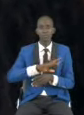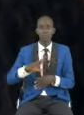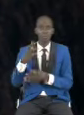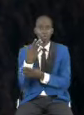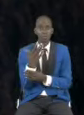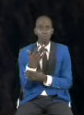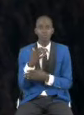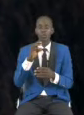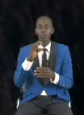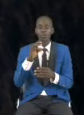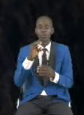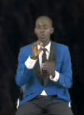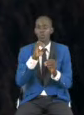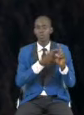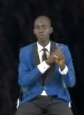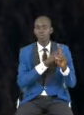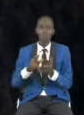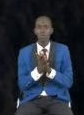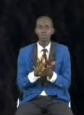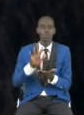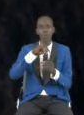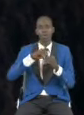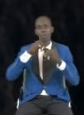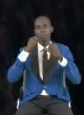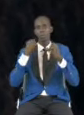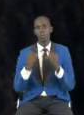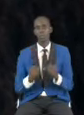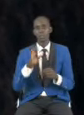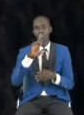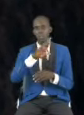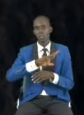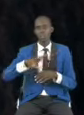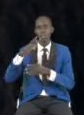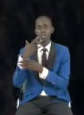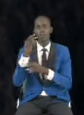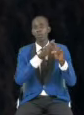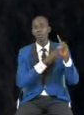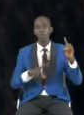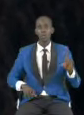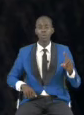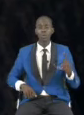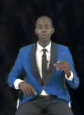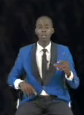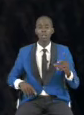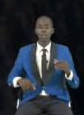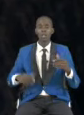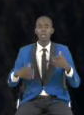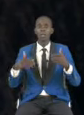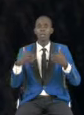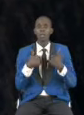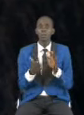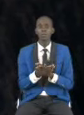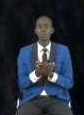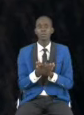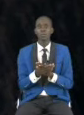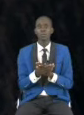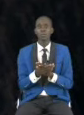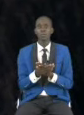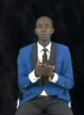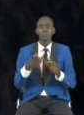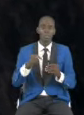glorious in power. Thy right hand, O Lord, has dashed in pieces the enemy. And then